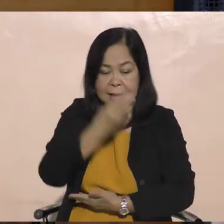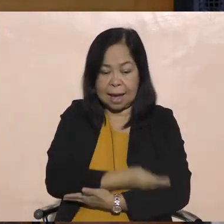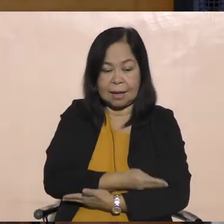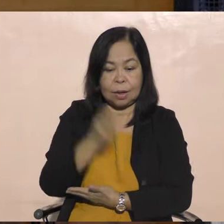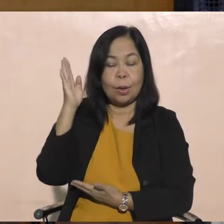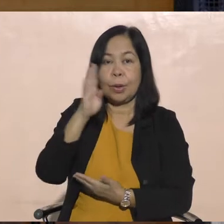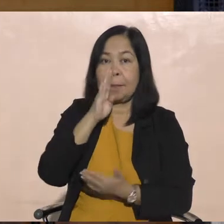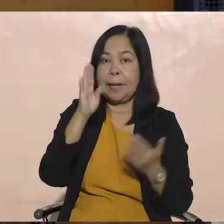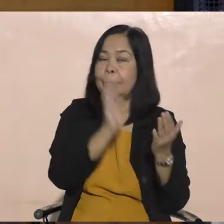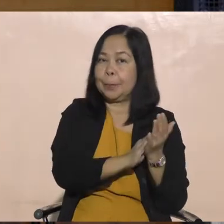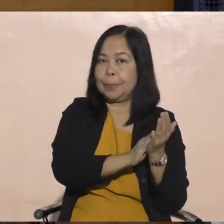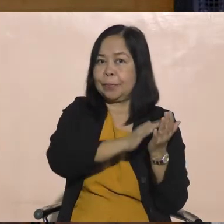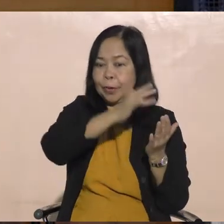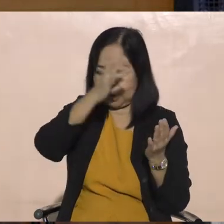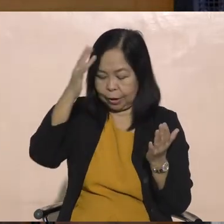Hallelujah.